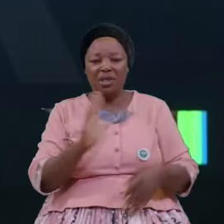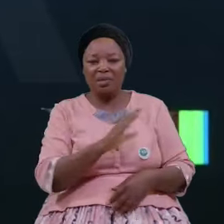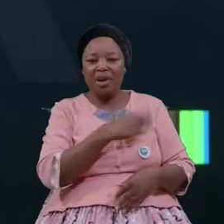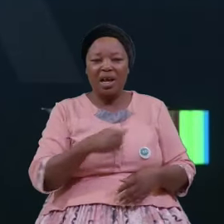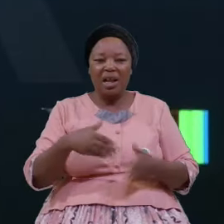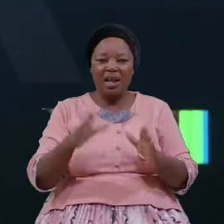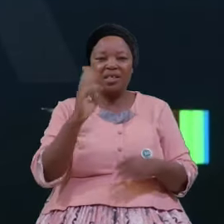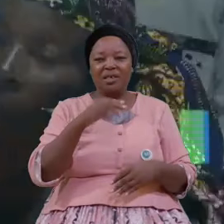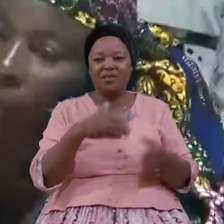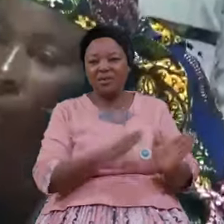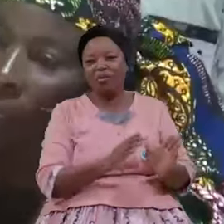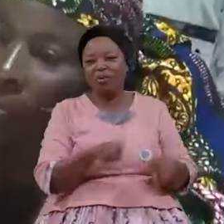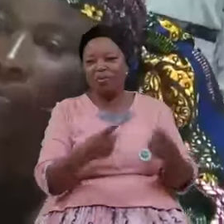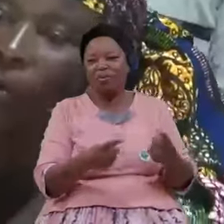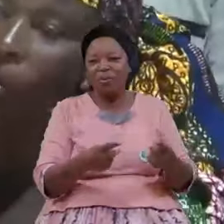Loosed.